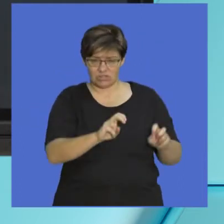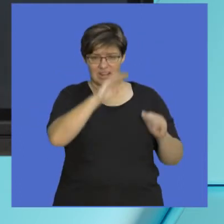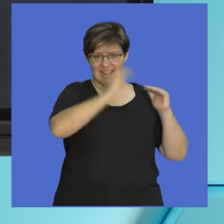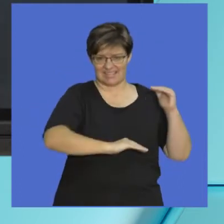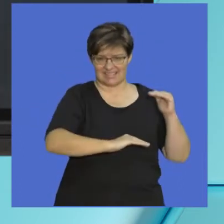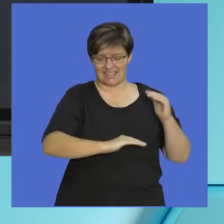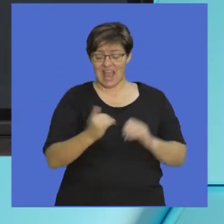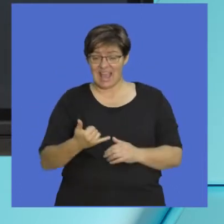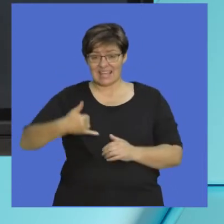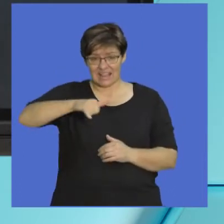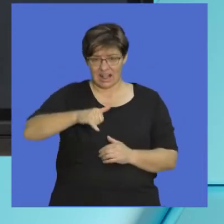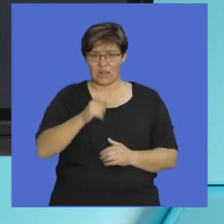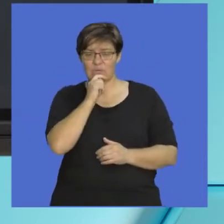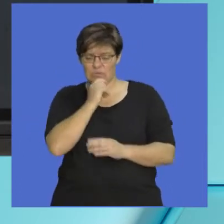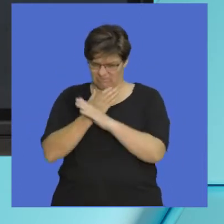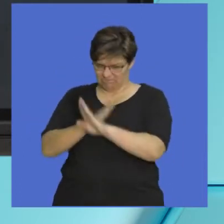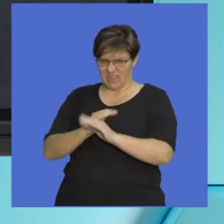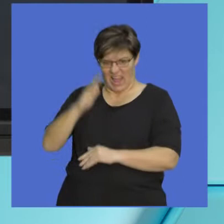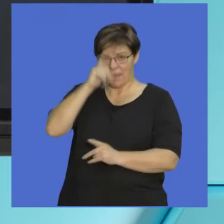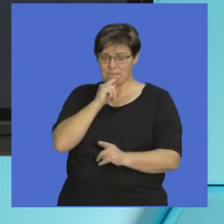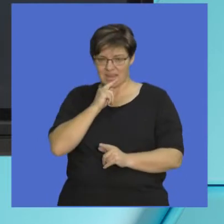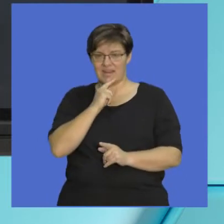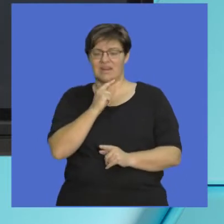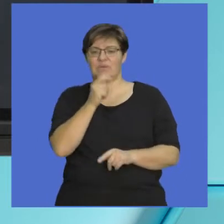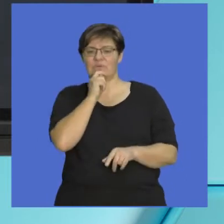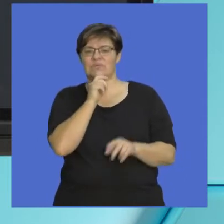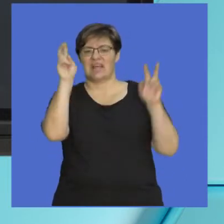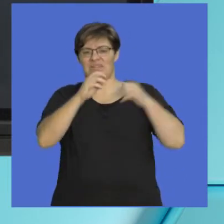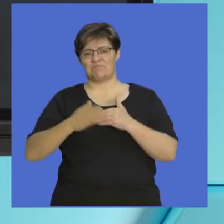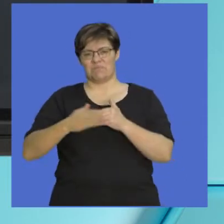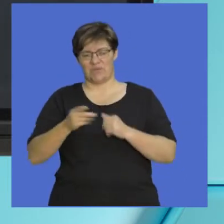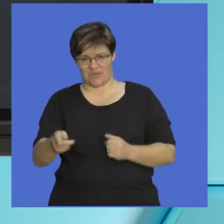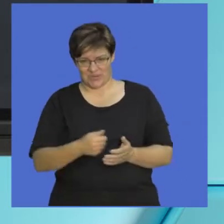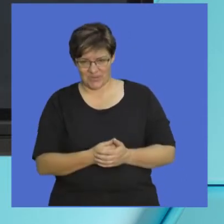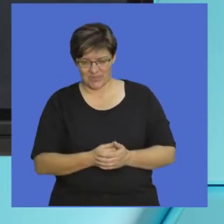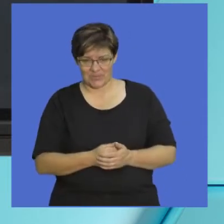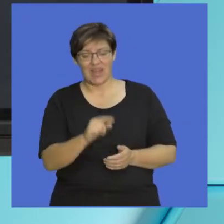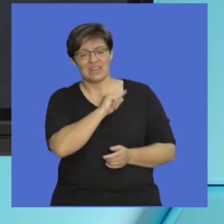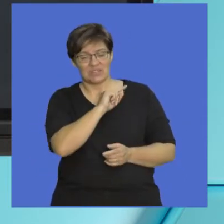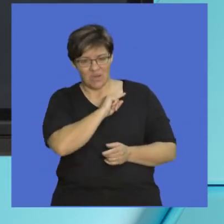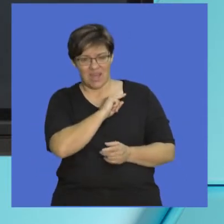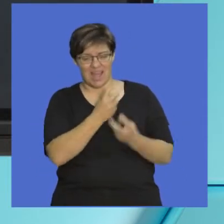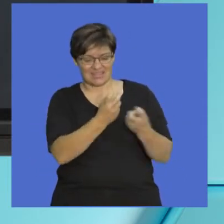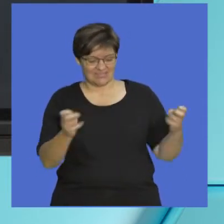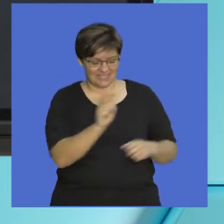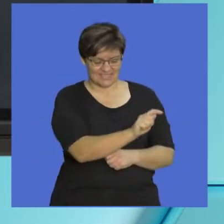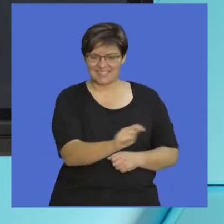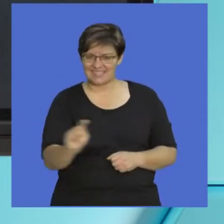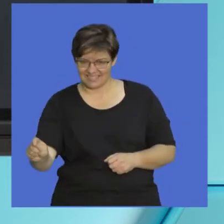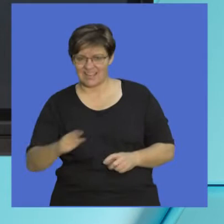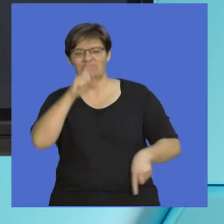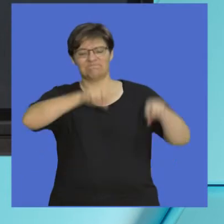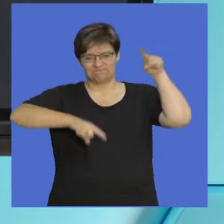know, for example, a kettle. Okay, this is what we mean when we say different components or devices or appliances, they actually